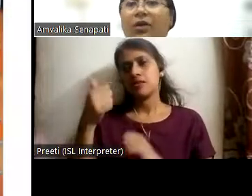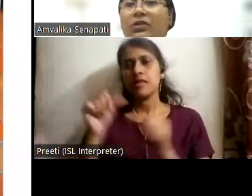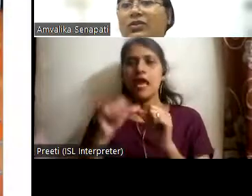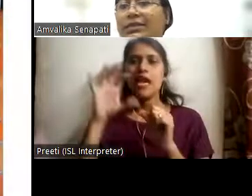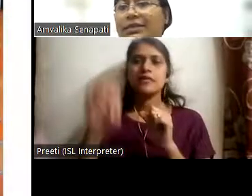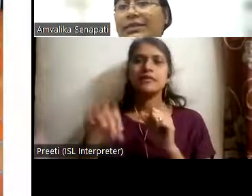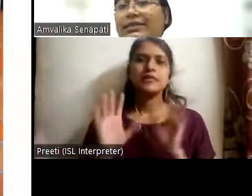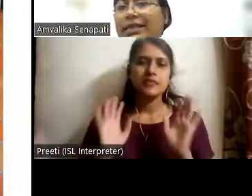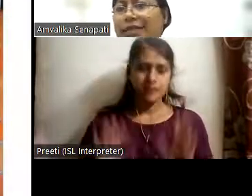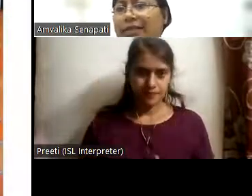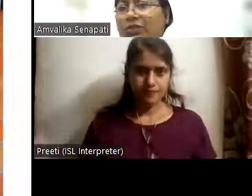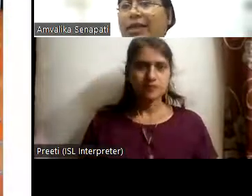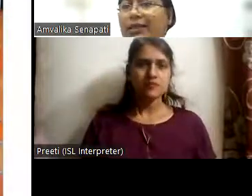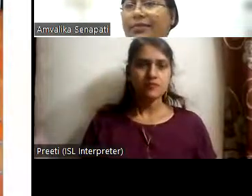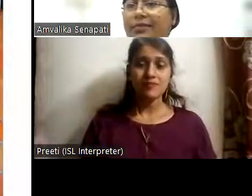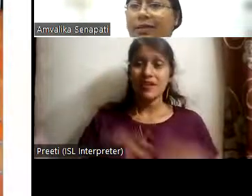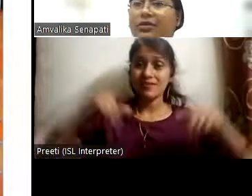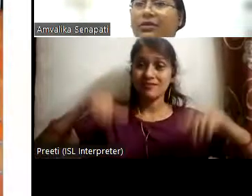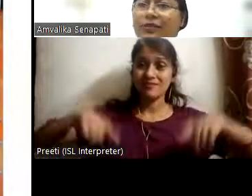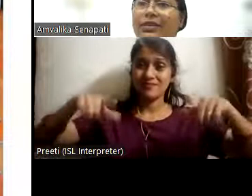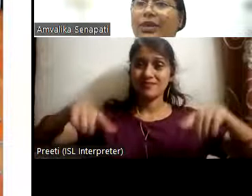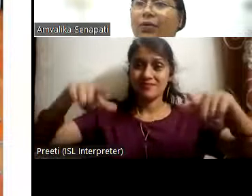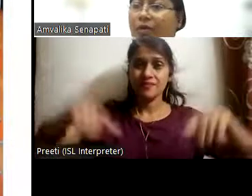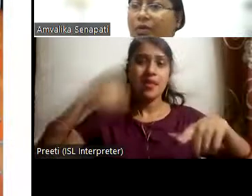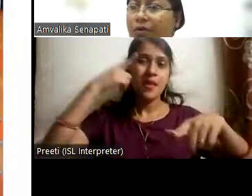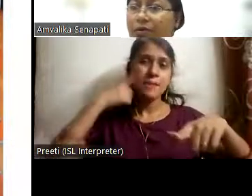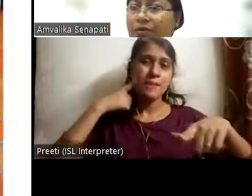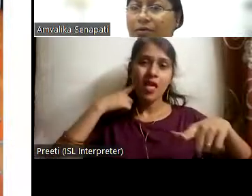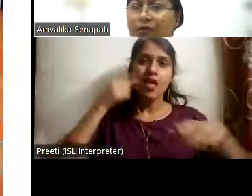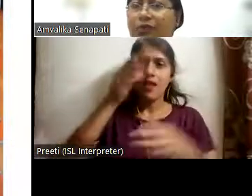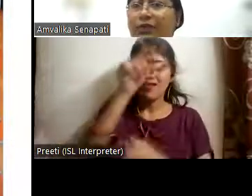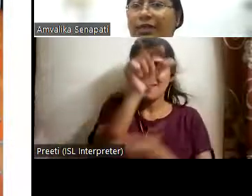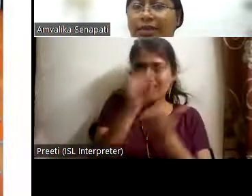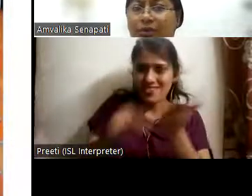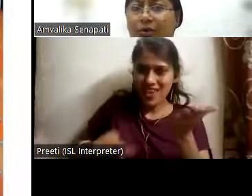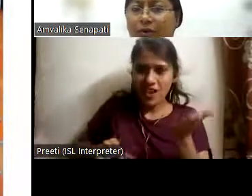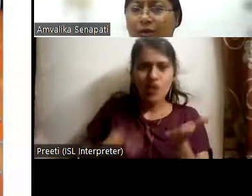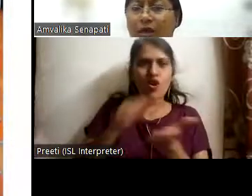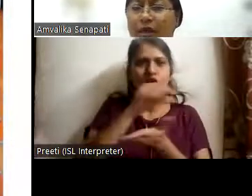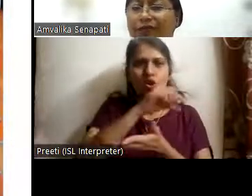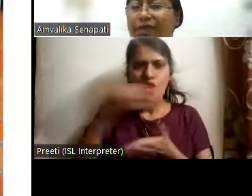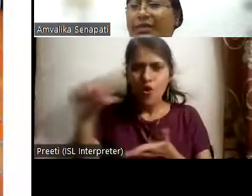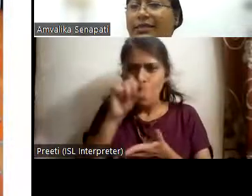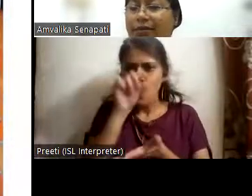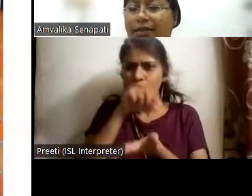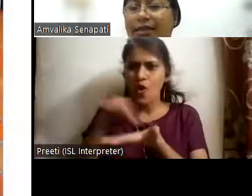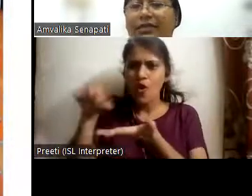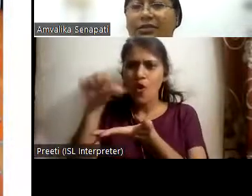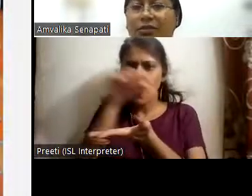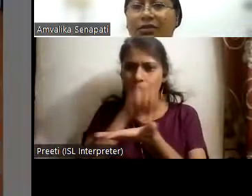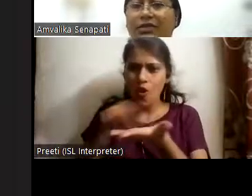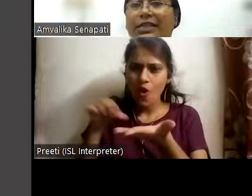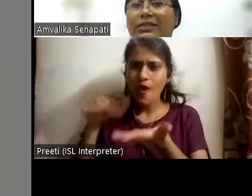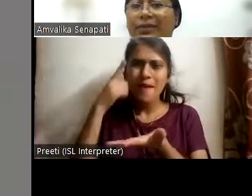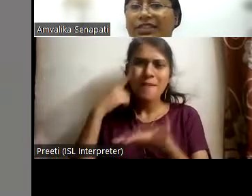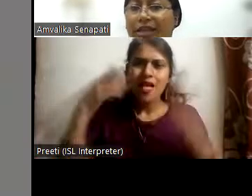And they also need these tactile tiles to guide them across when they are going on the corridor, which way they need to go. If there's a turning, then